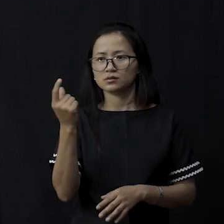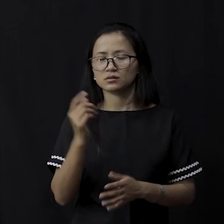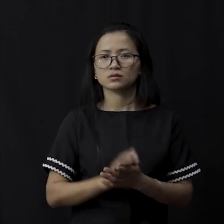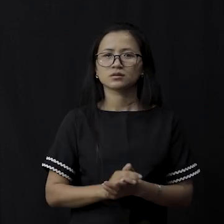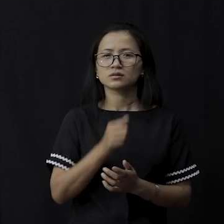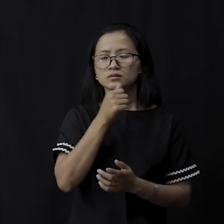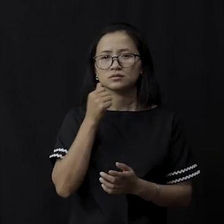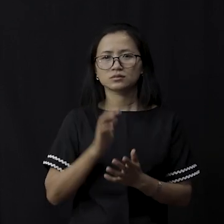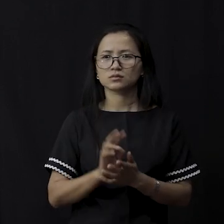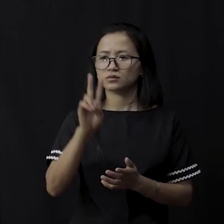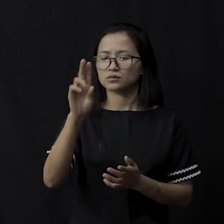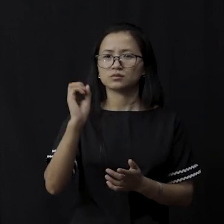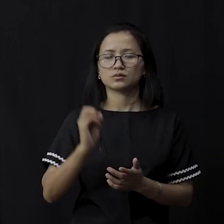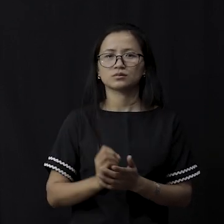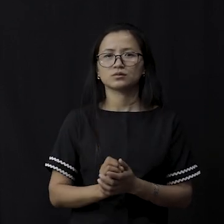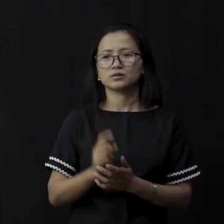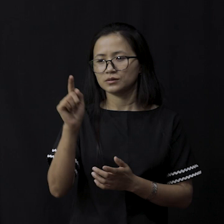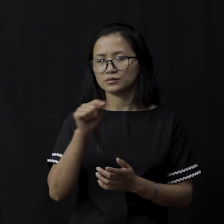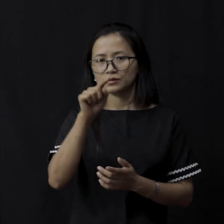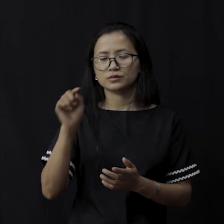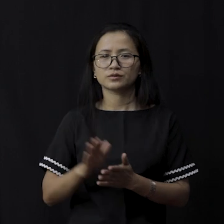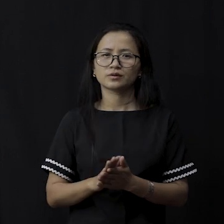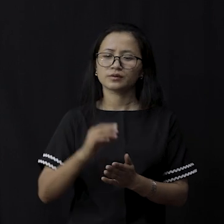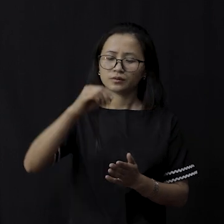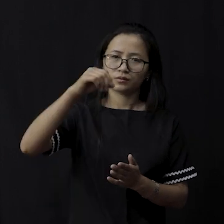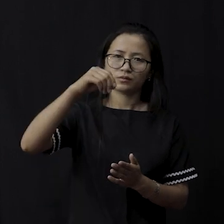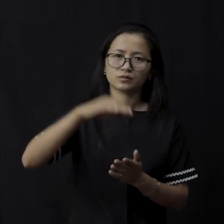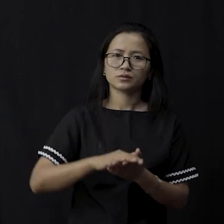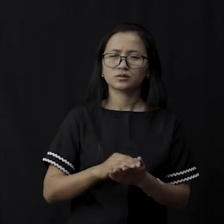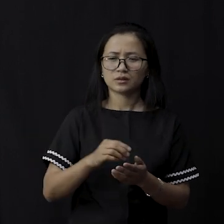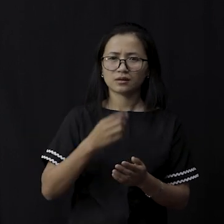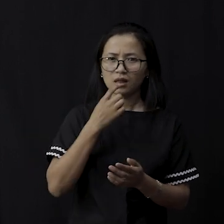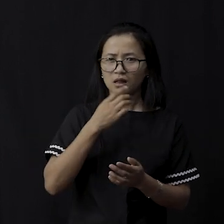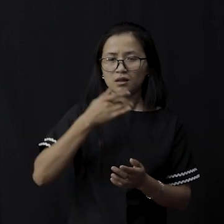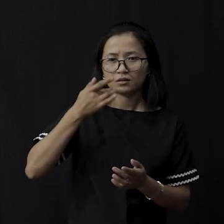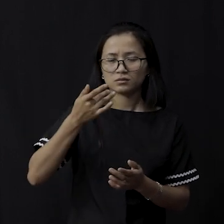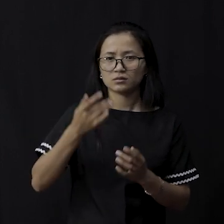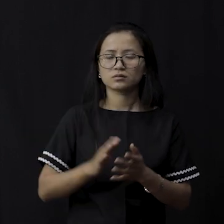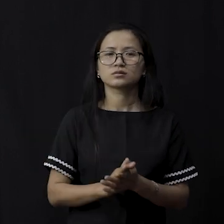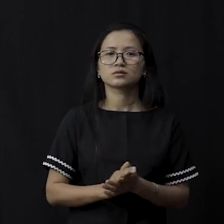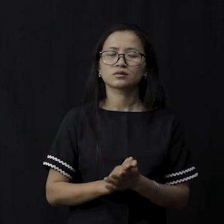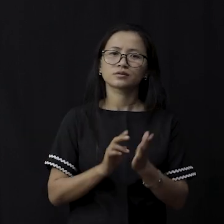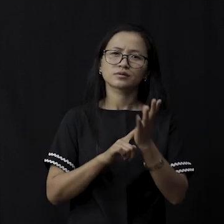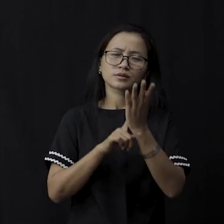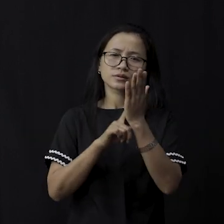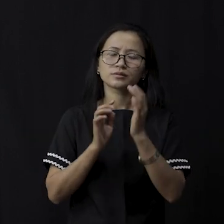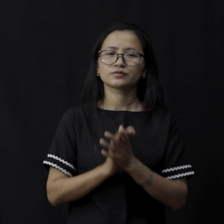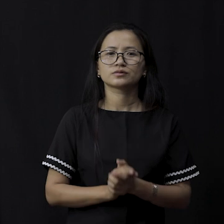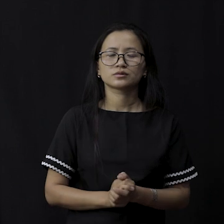alternatives, 20%. And fats, oil, salt, sugar, the least. So,